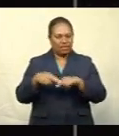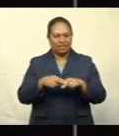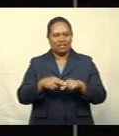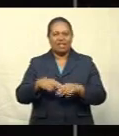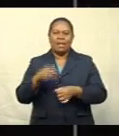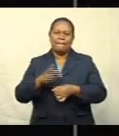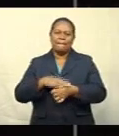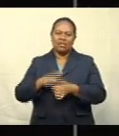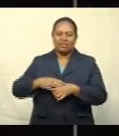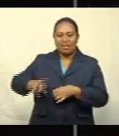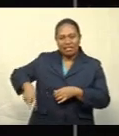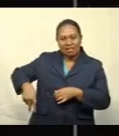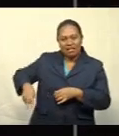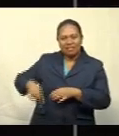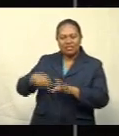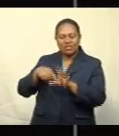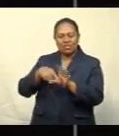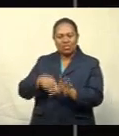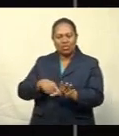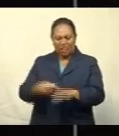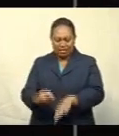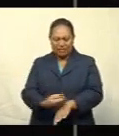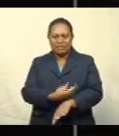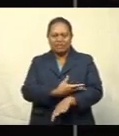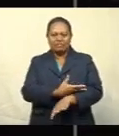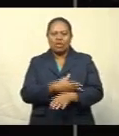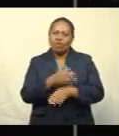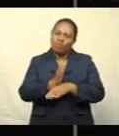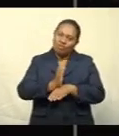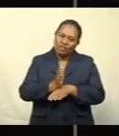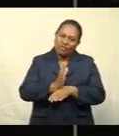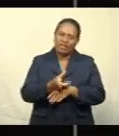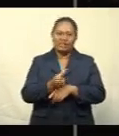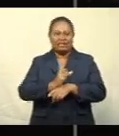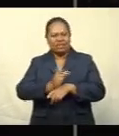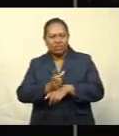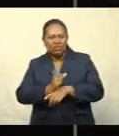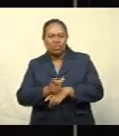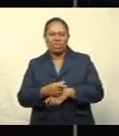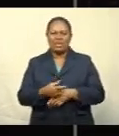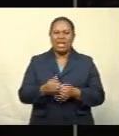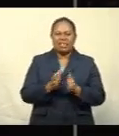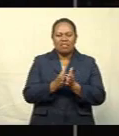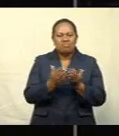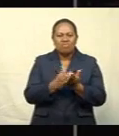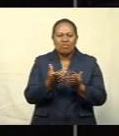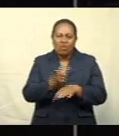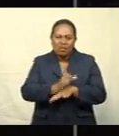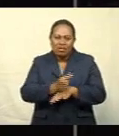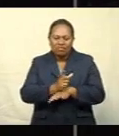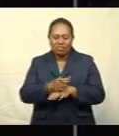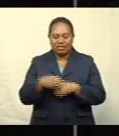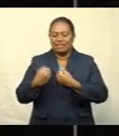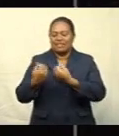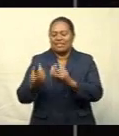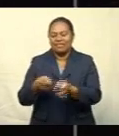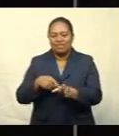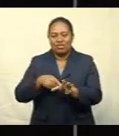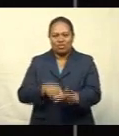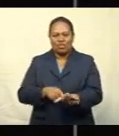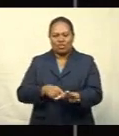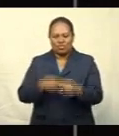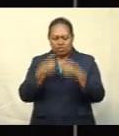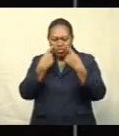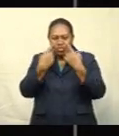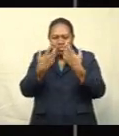of dancers and youth that were inspired by movies, cartoons and comic books, and in the process gave the youth a platform to express